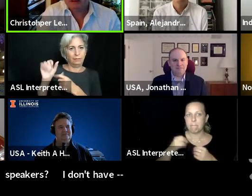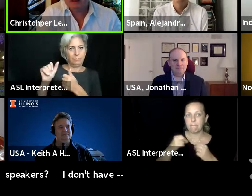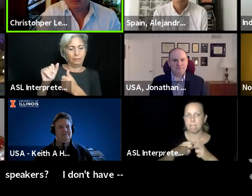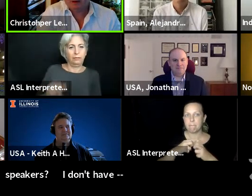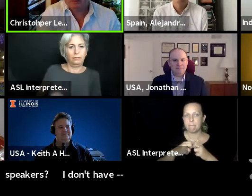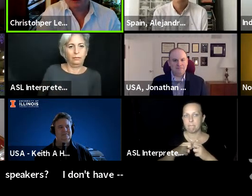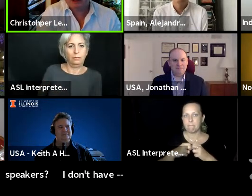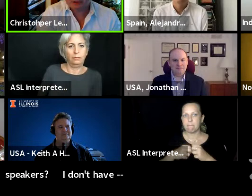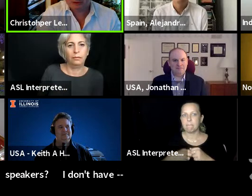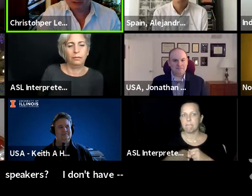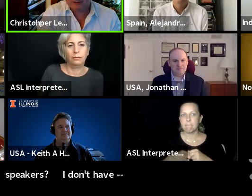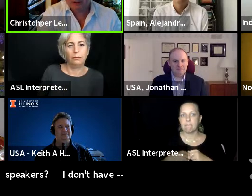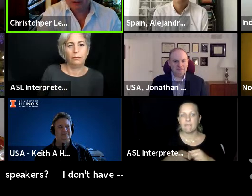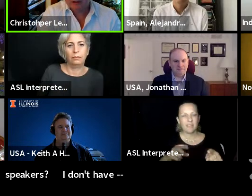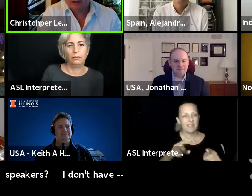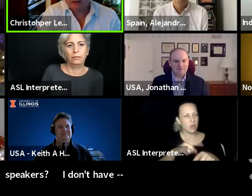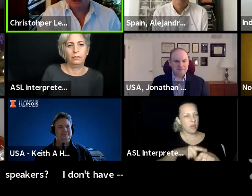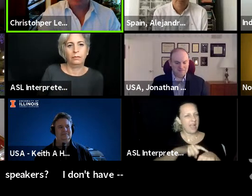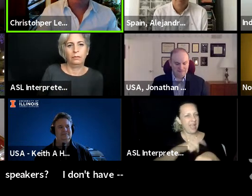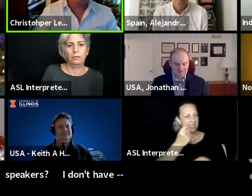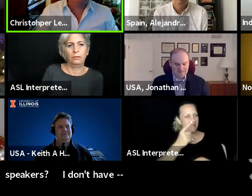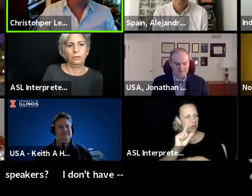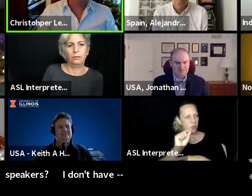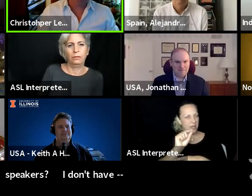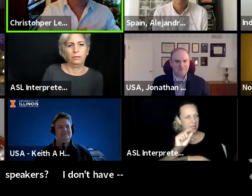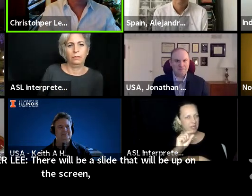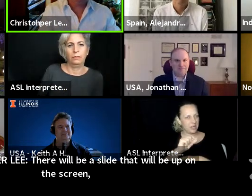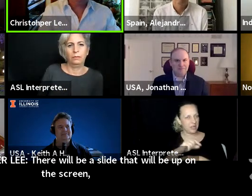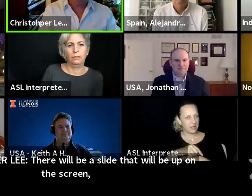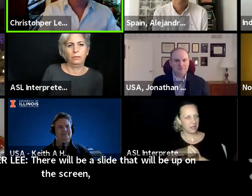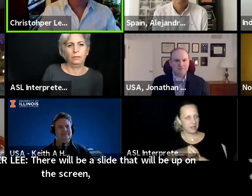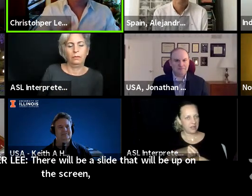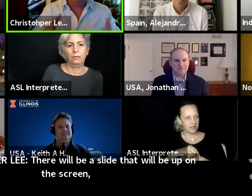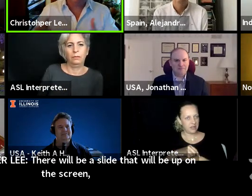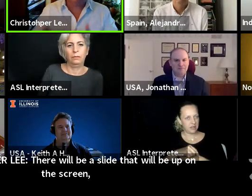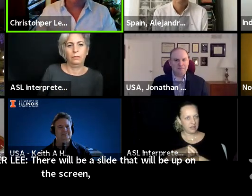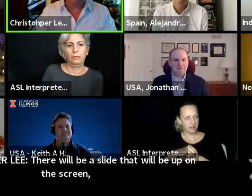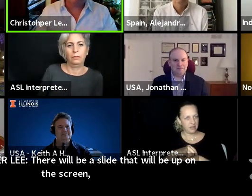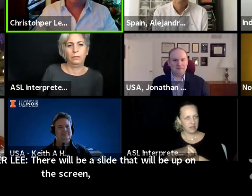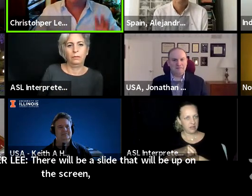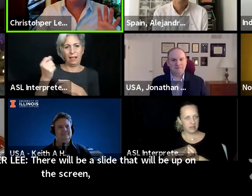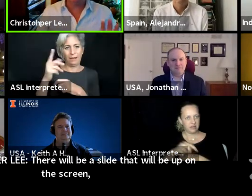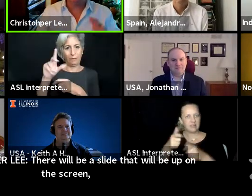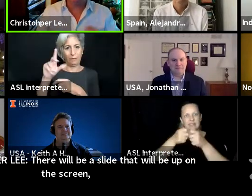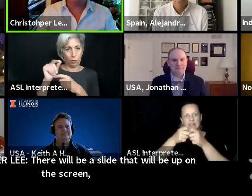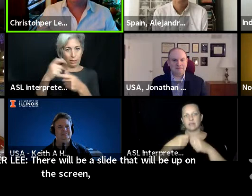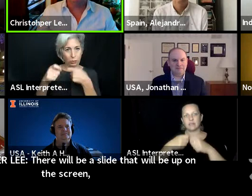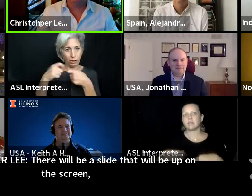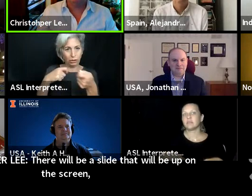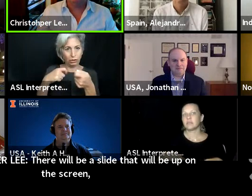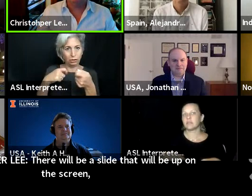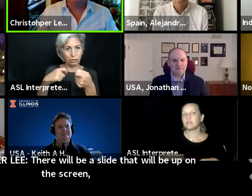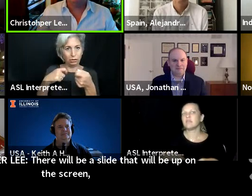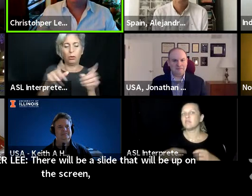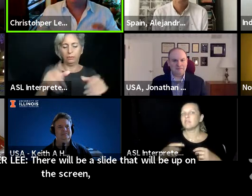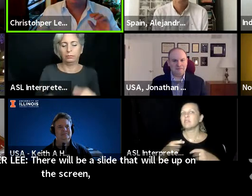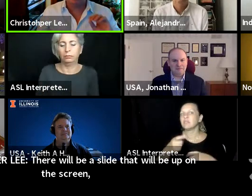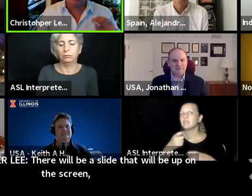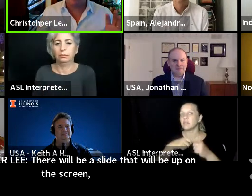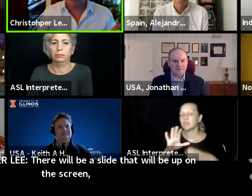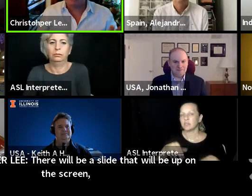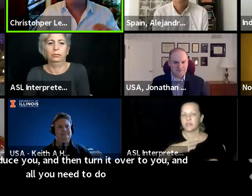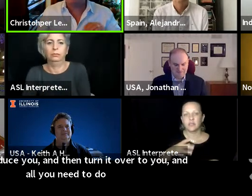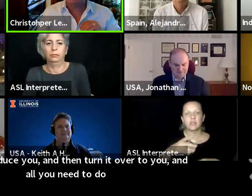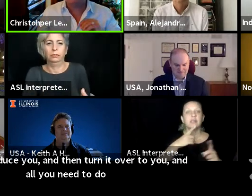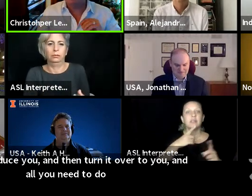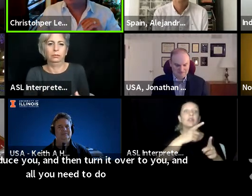will be up on the screen. So I will introduce you and then turn it over to you. And all you need to do is just to